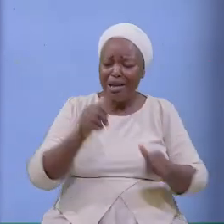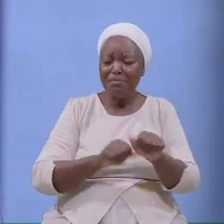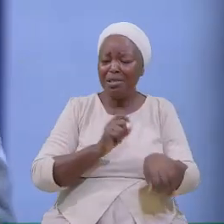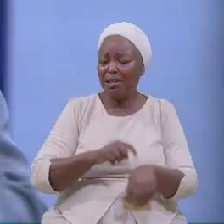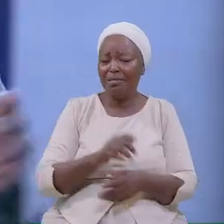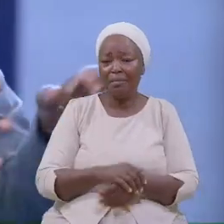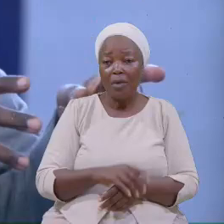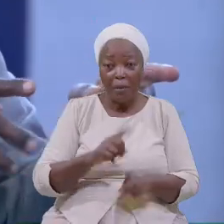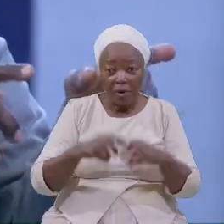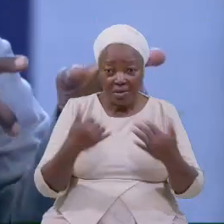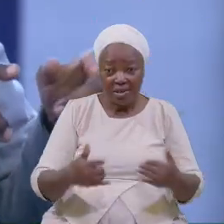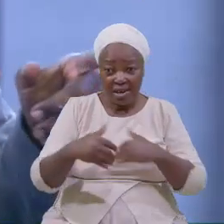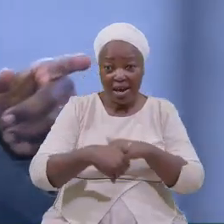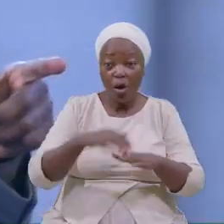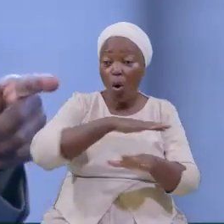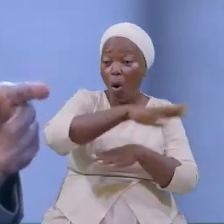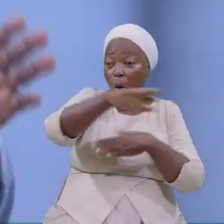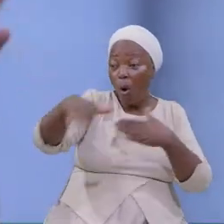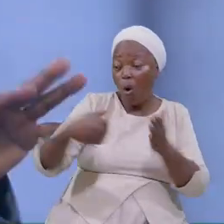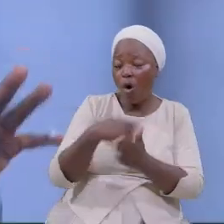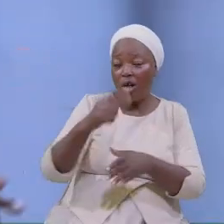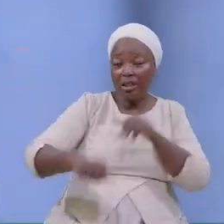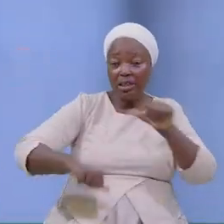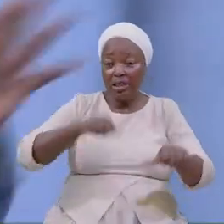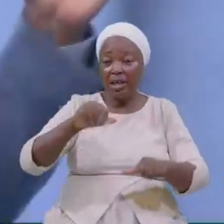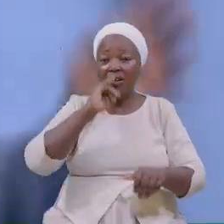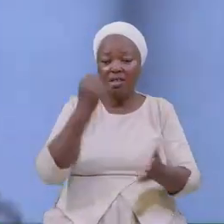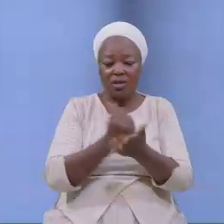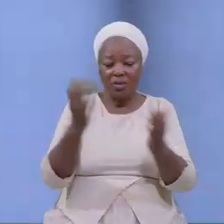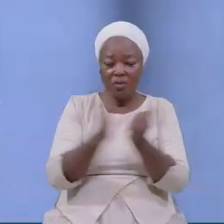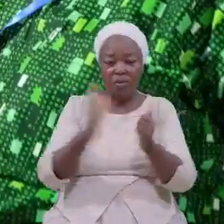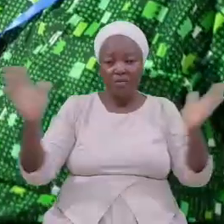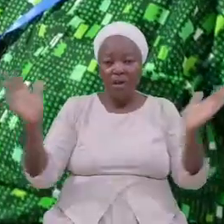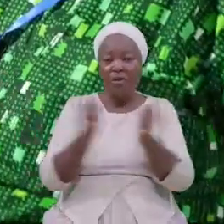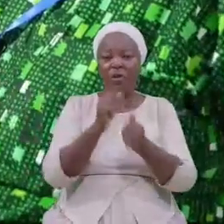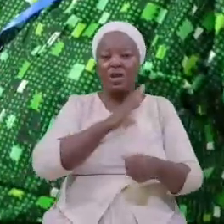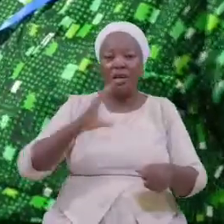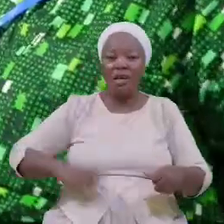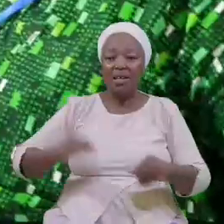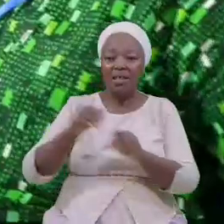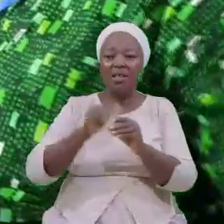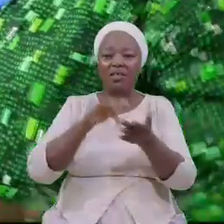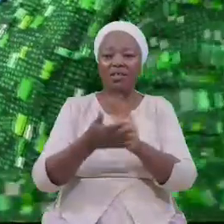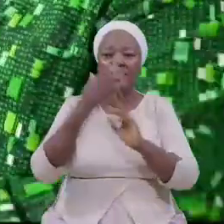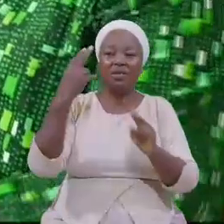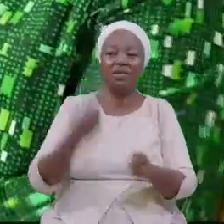But tonight, all the doubt is crucified with Christ.